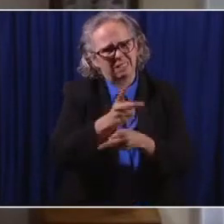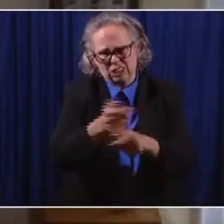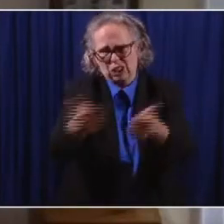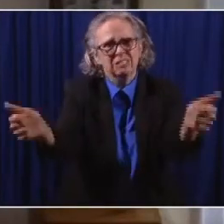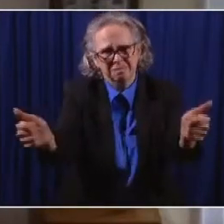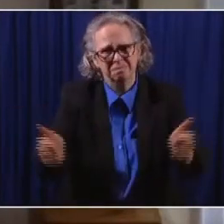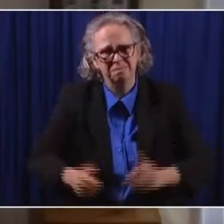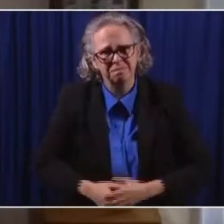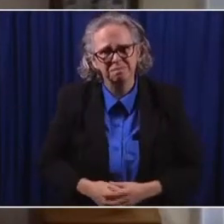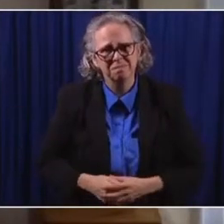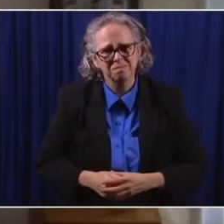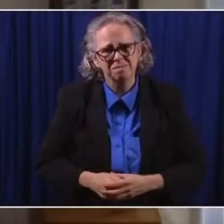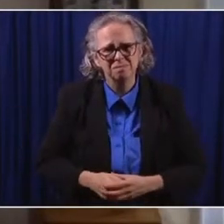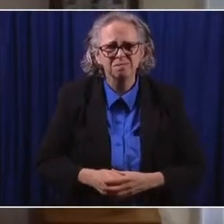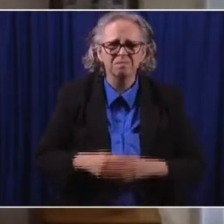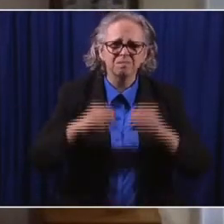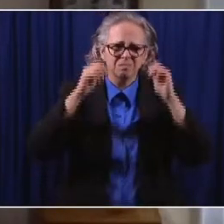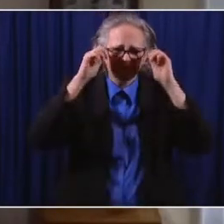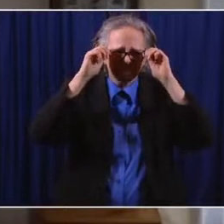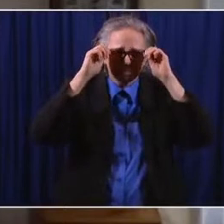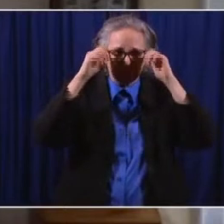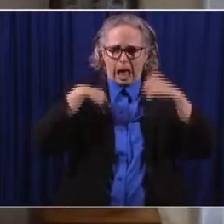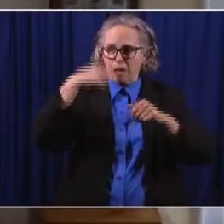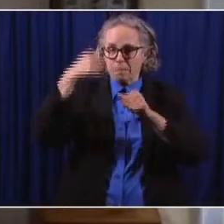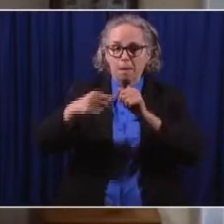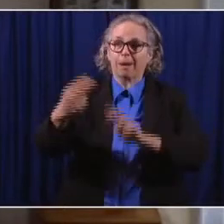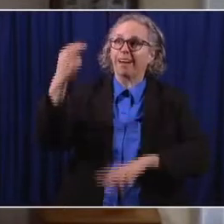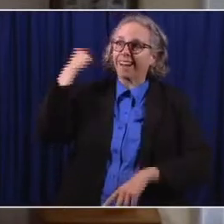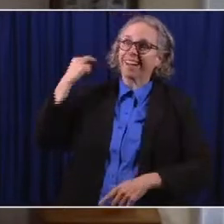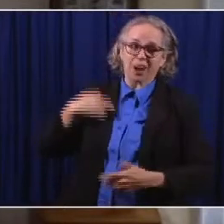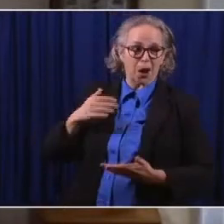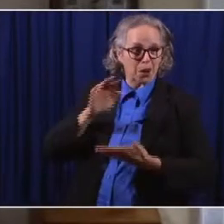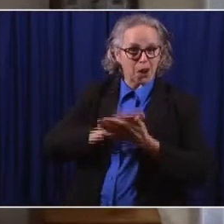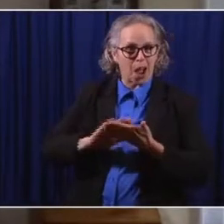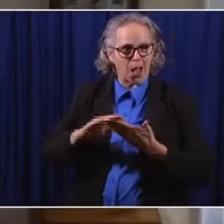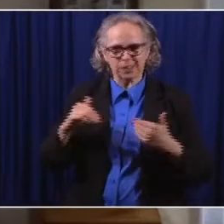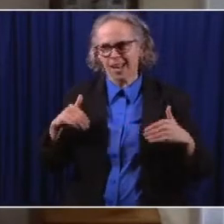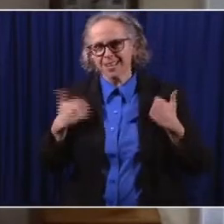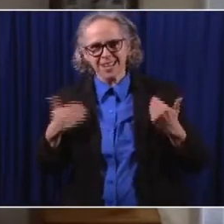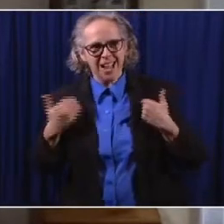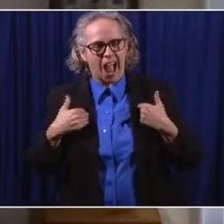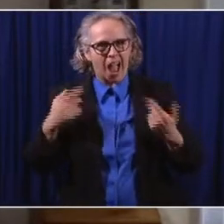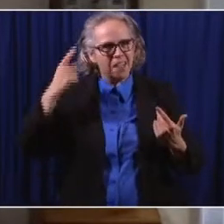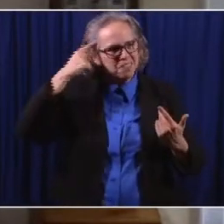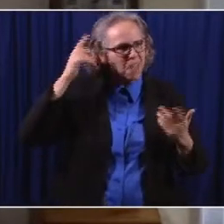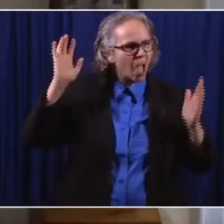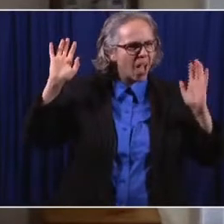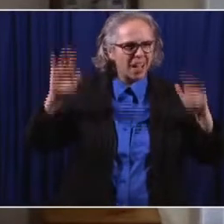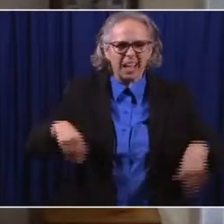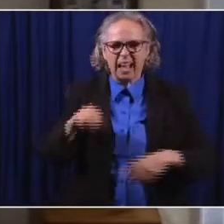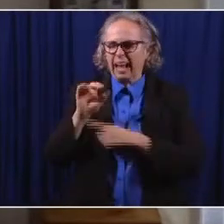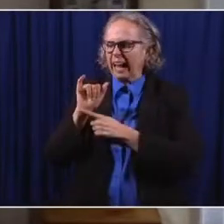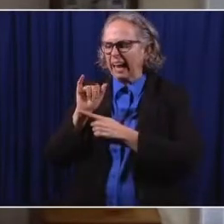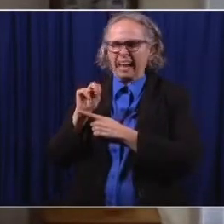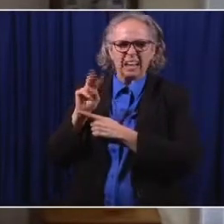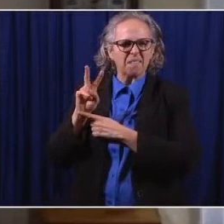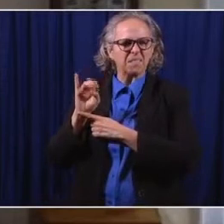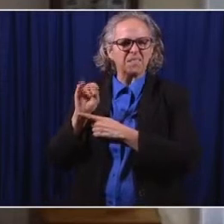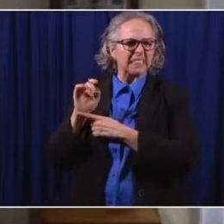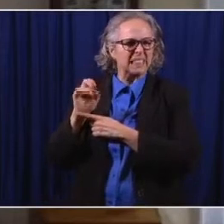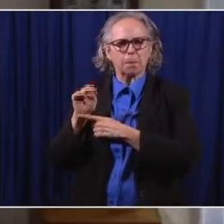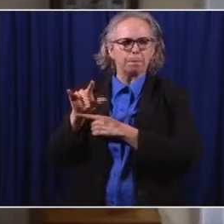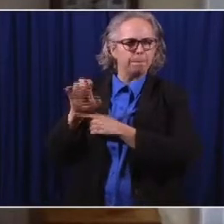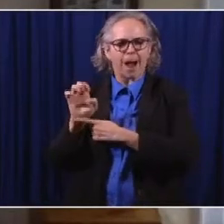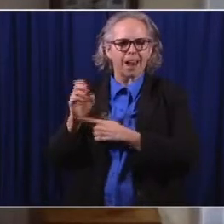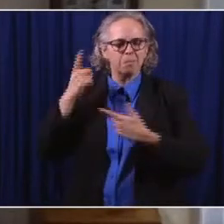while all of us when we were your age thought we were invincible, you can pass this on. You can get it and pass it on, and